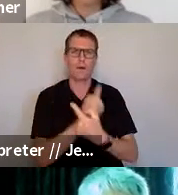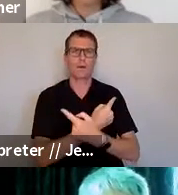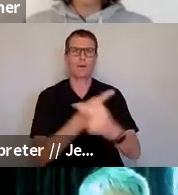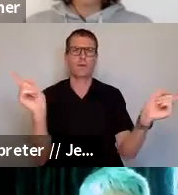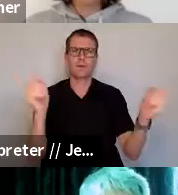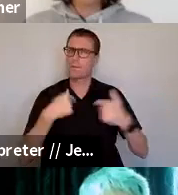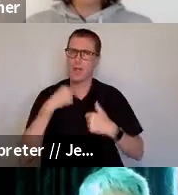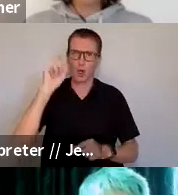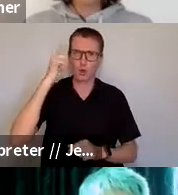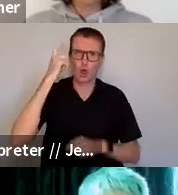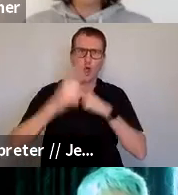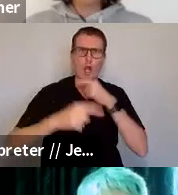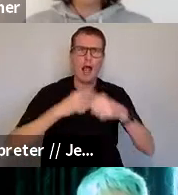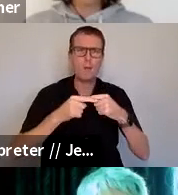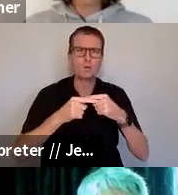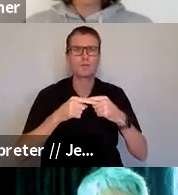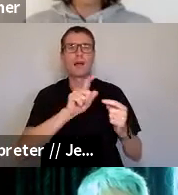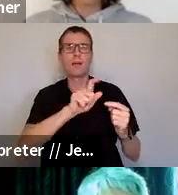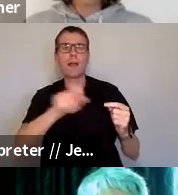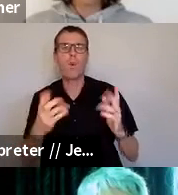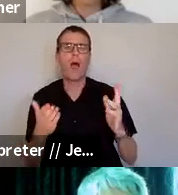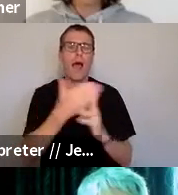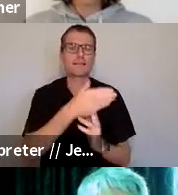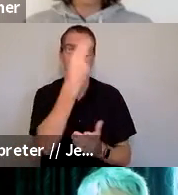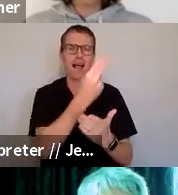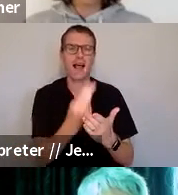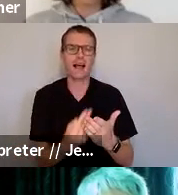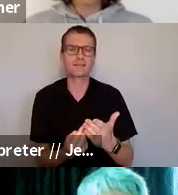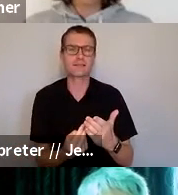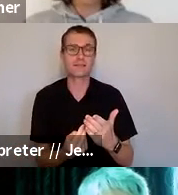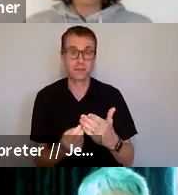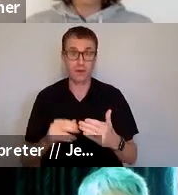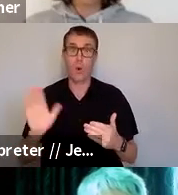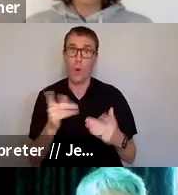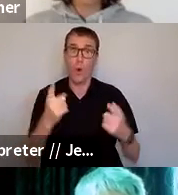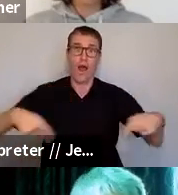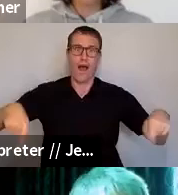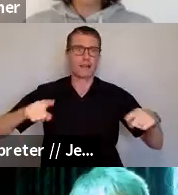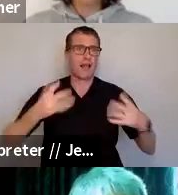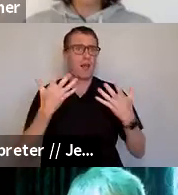thing. Interestingly, this is top of mind for us all right now.